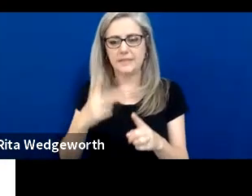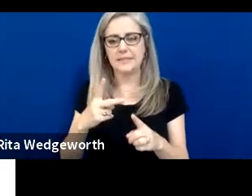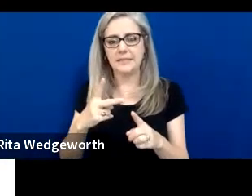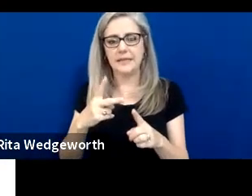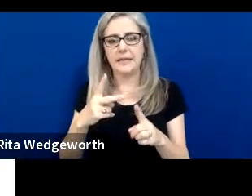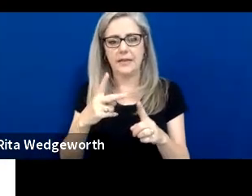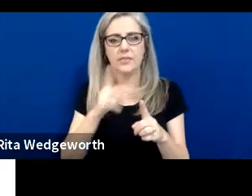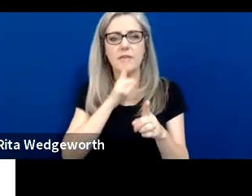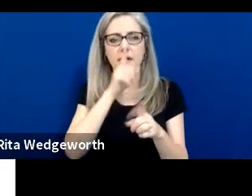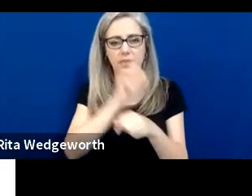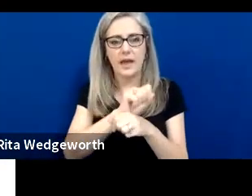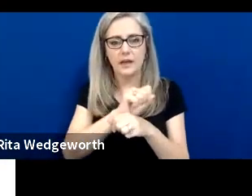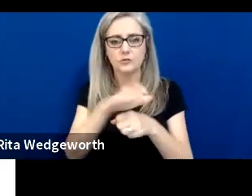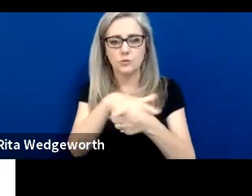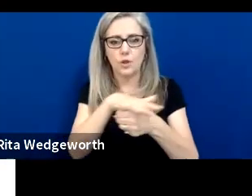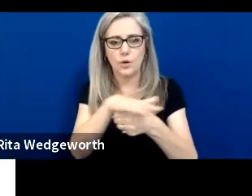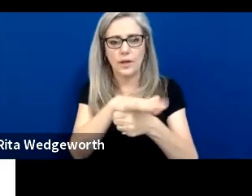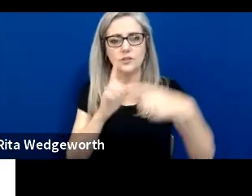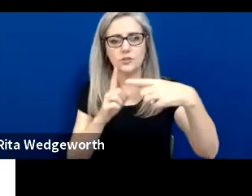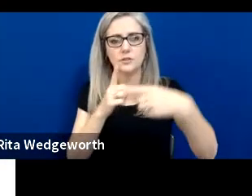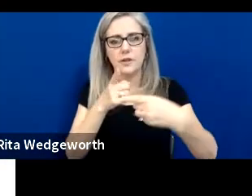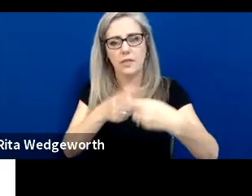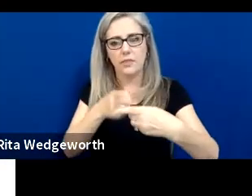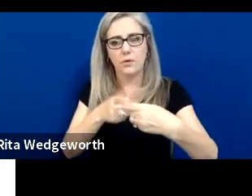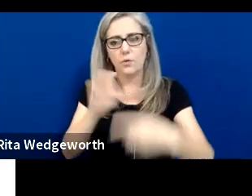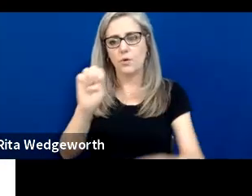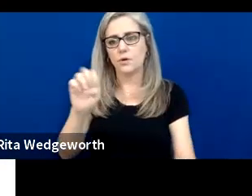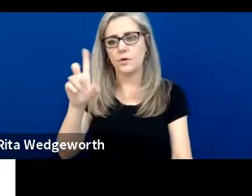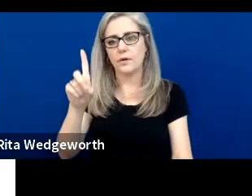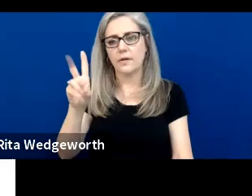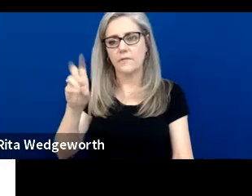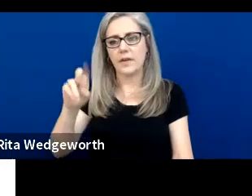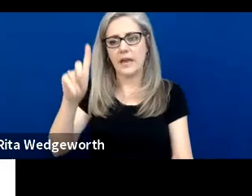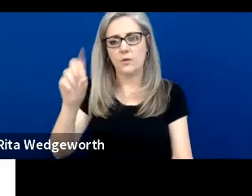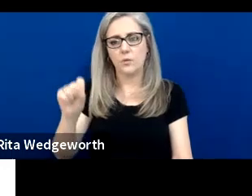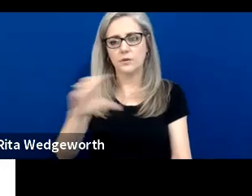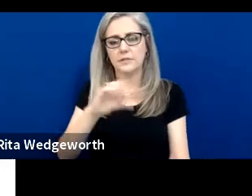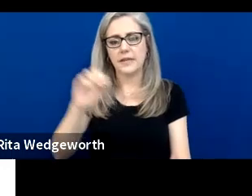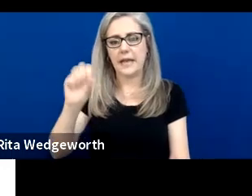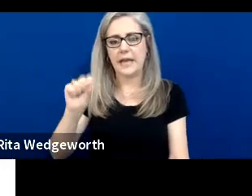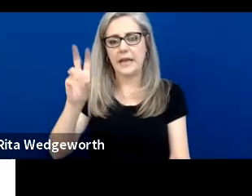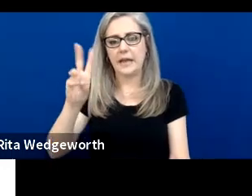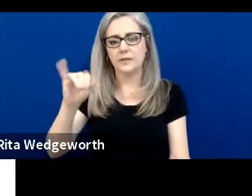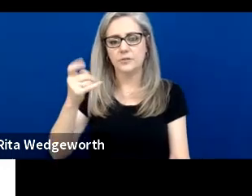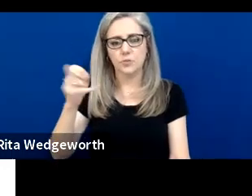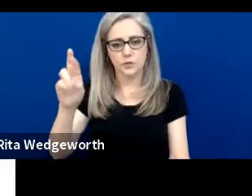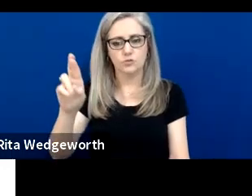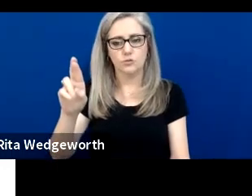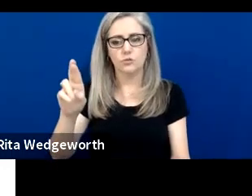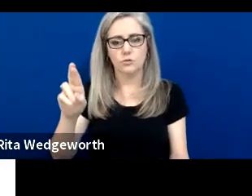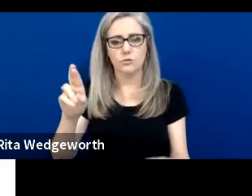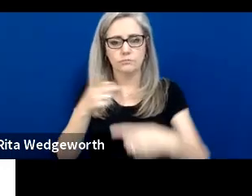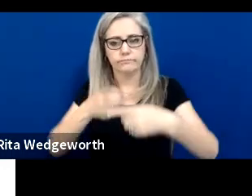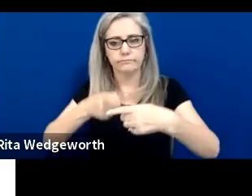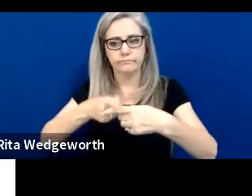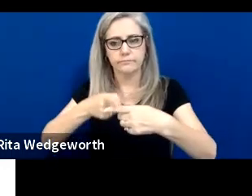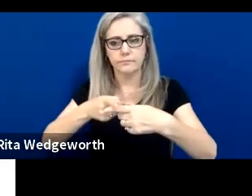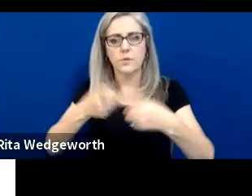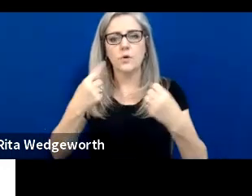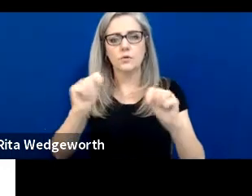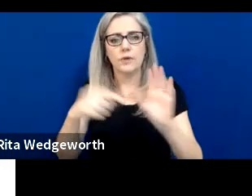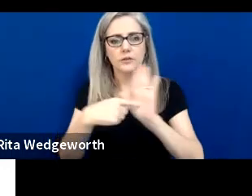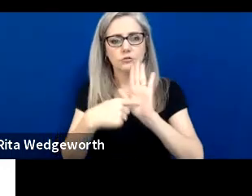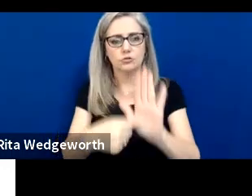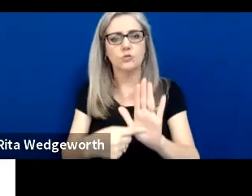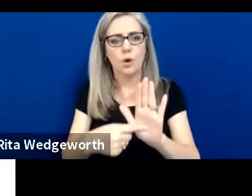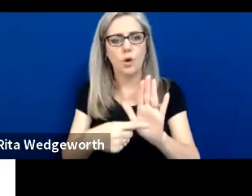actual location there at the corner of Edwards and Swisher. We've tried to show some what we felt to be